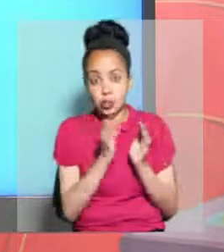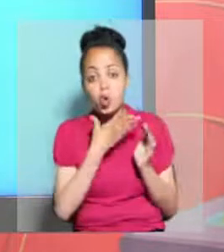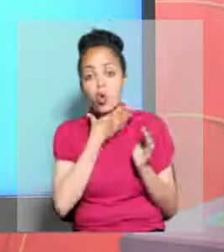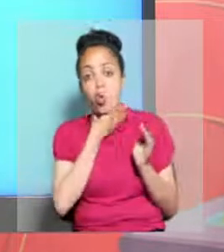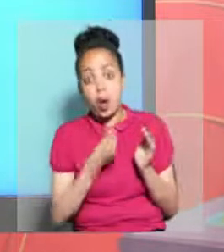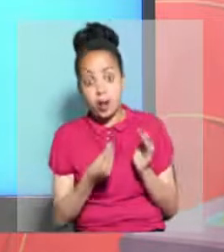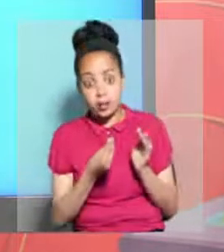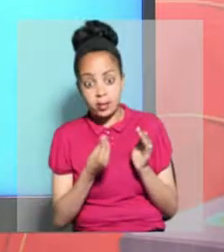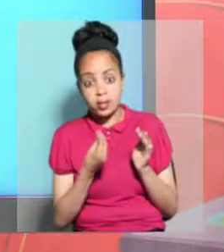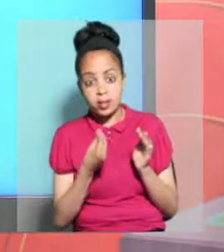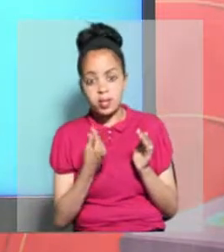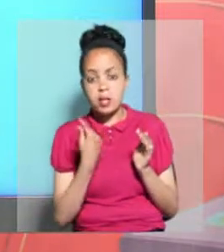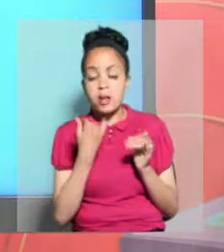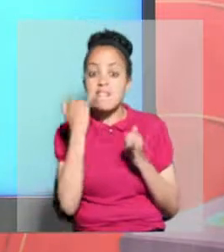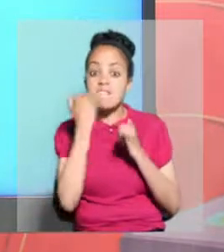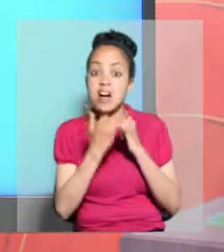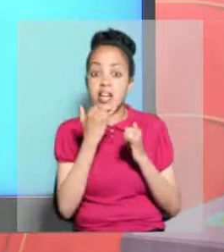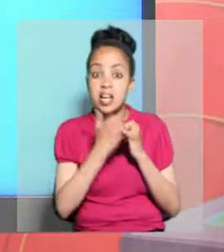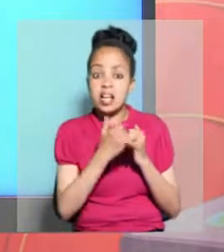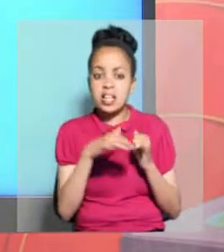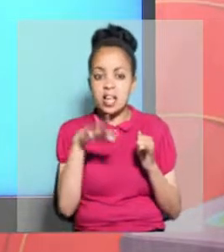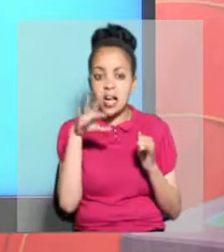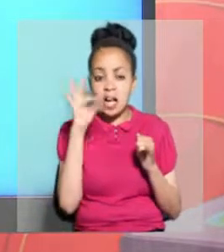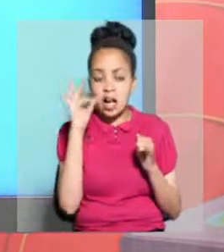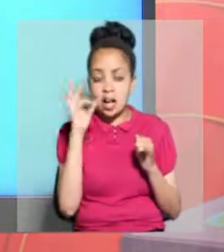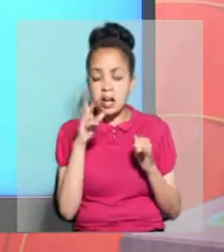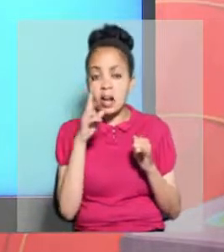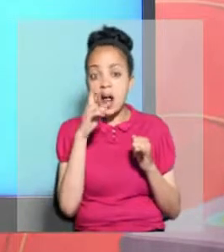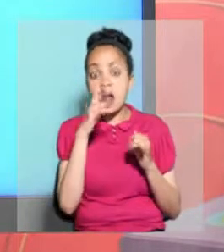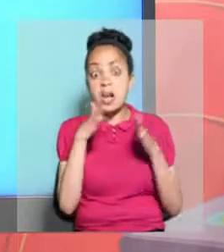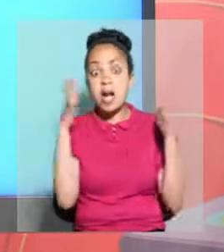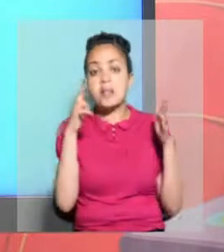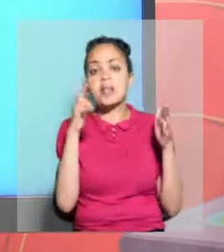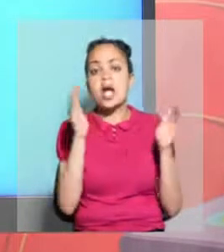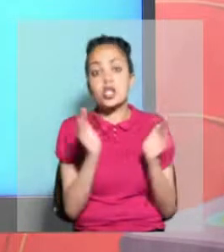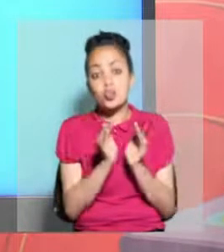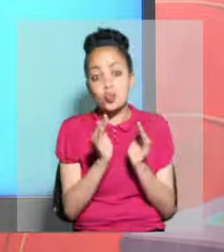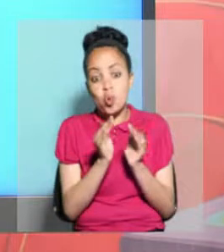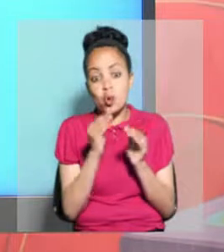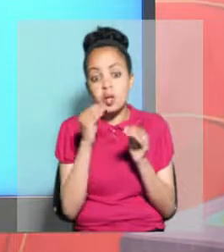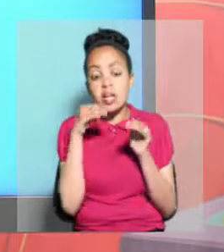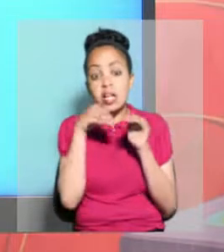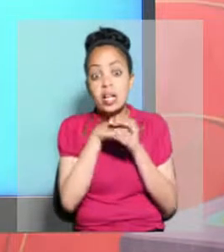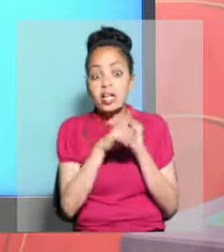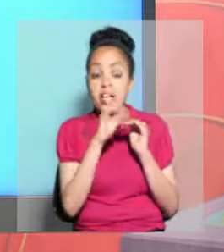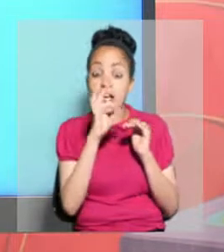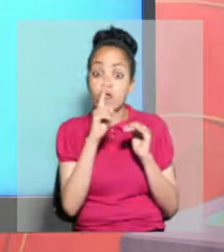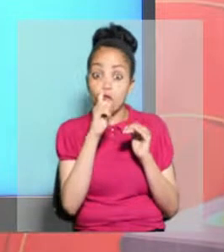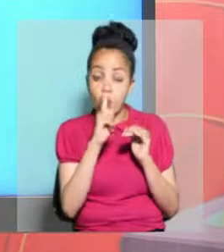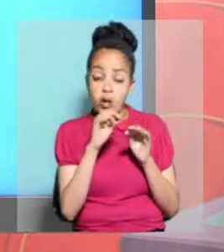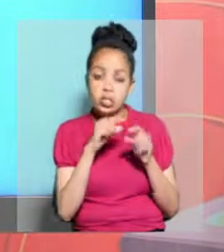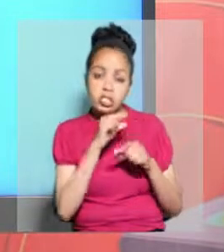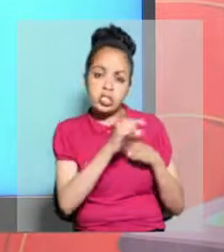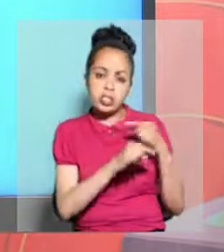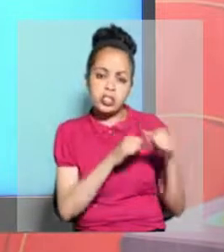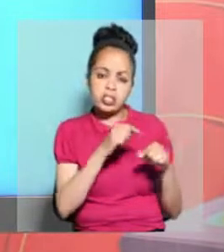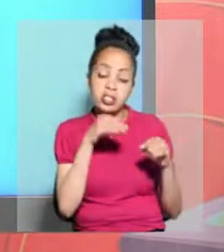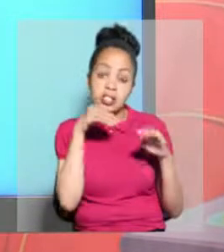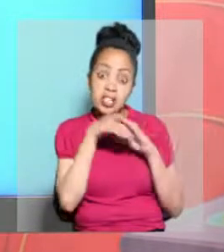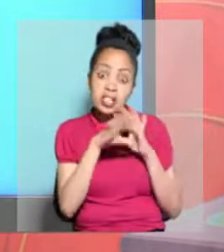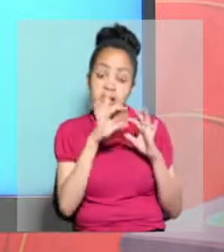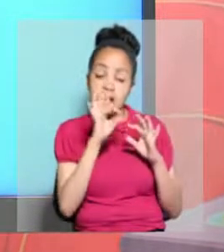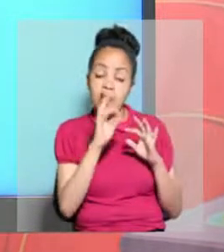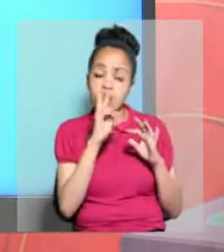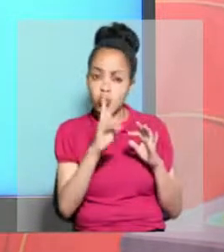white, which finally give R capital R small in F1 generation. In